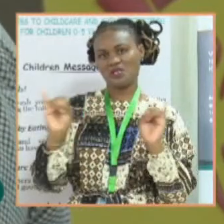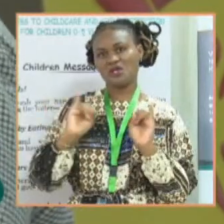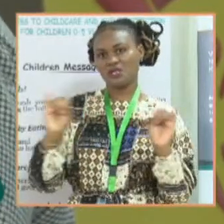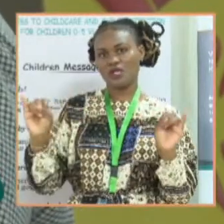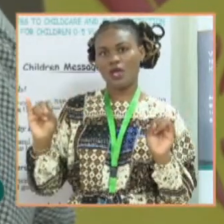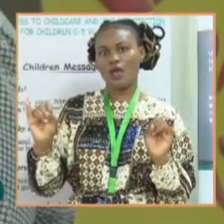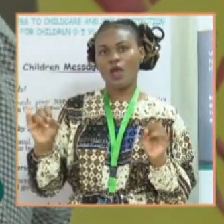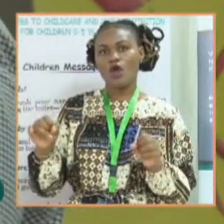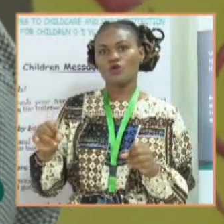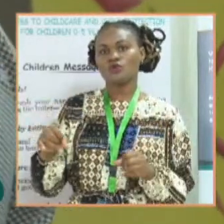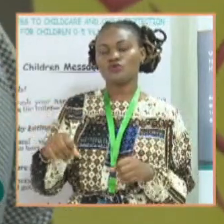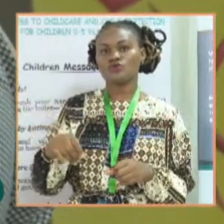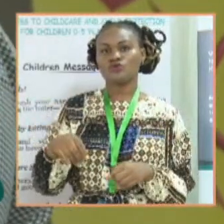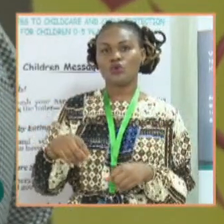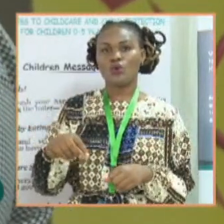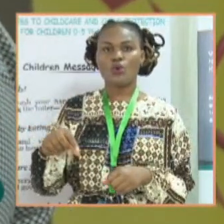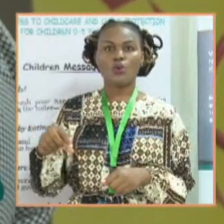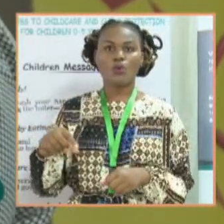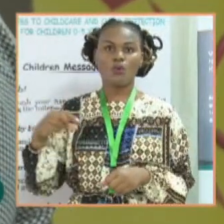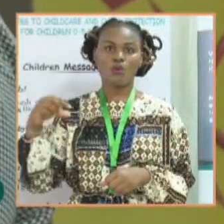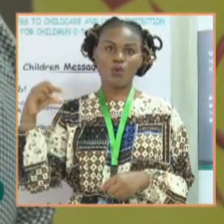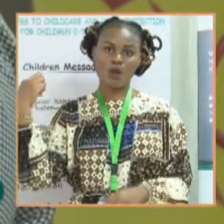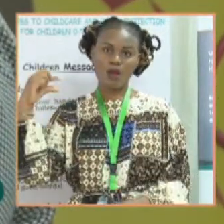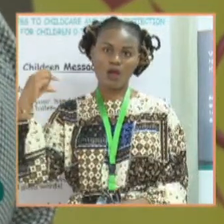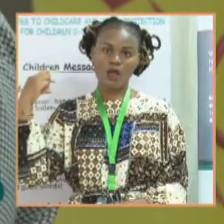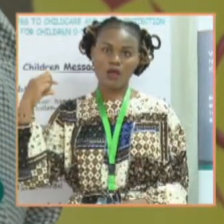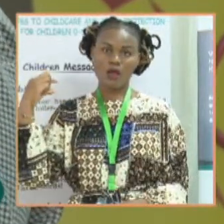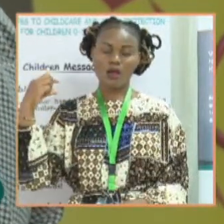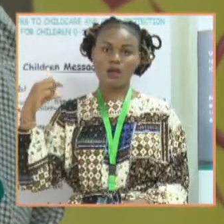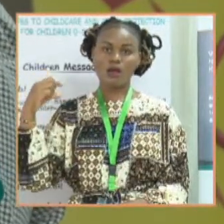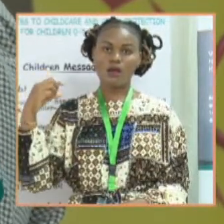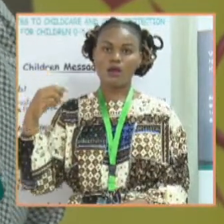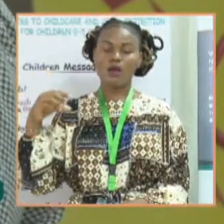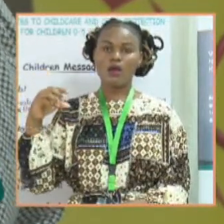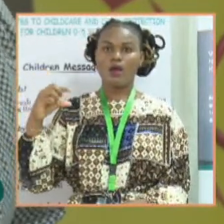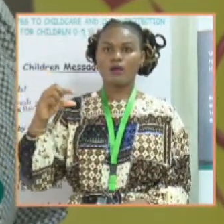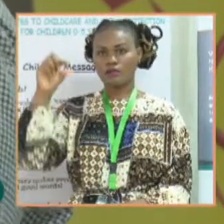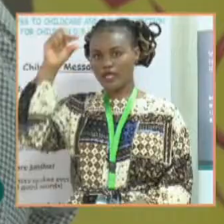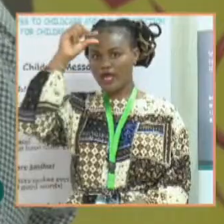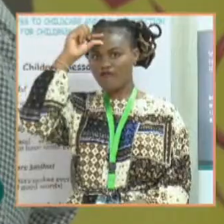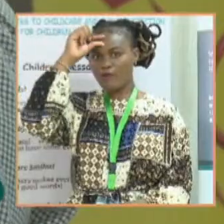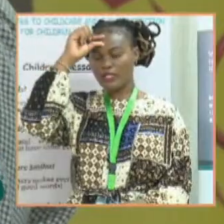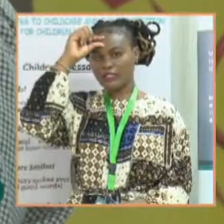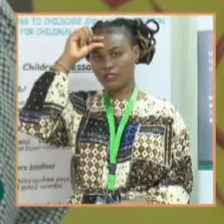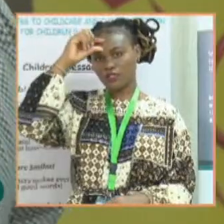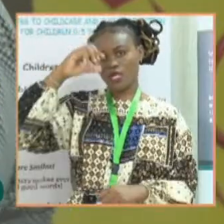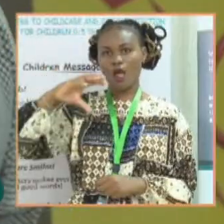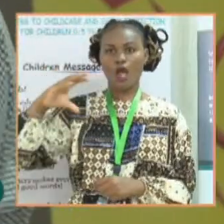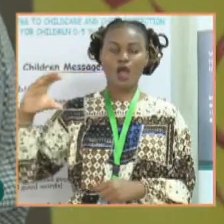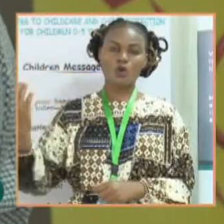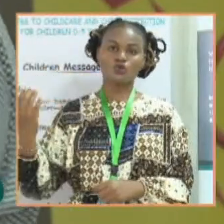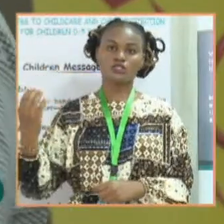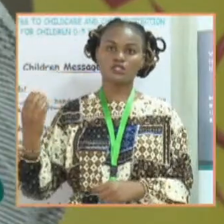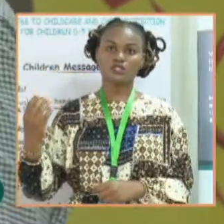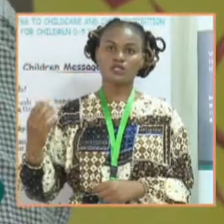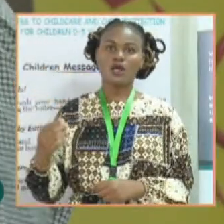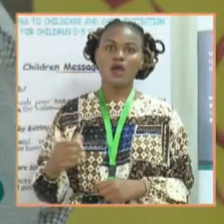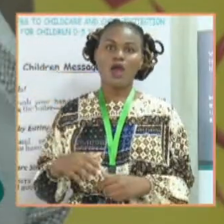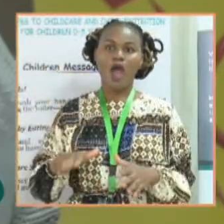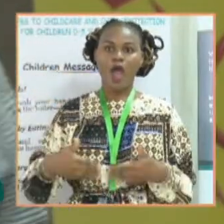the money that goes to education goes to ECD? Because there are bursaries, there are construction works, there are a lot of